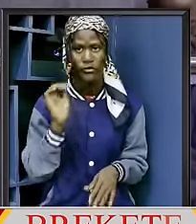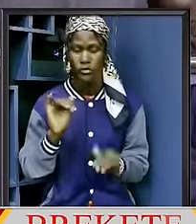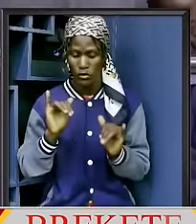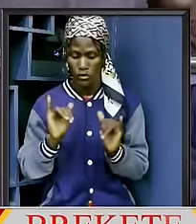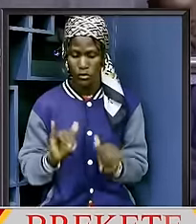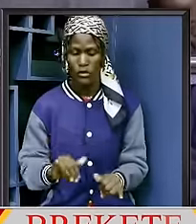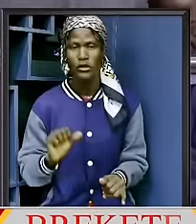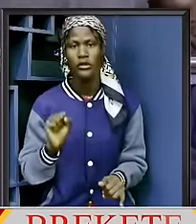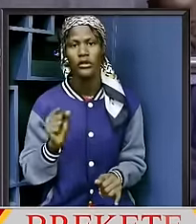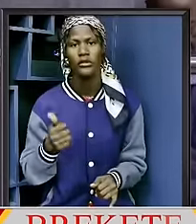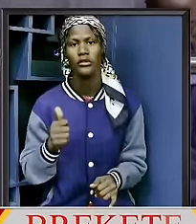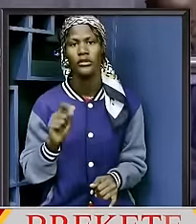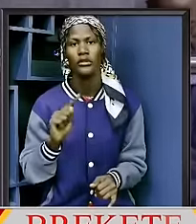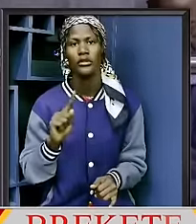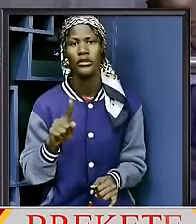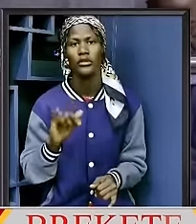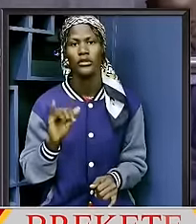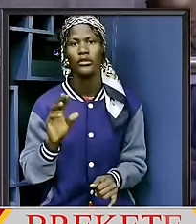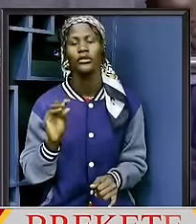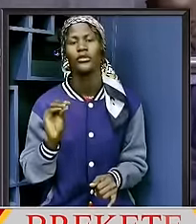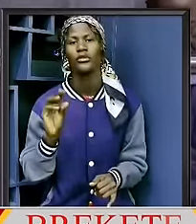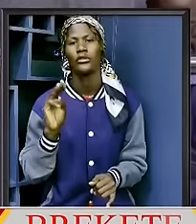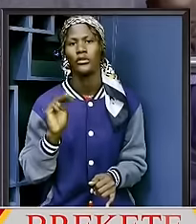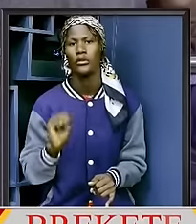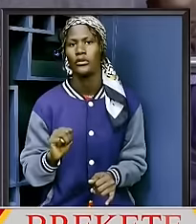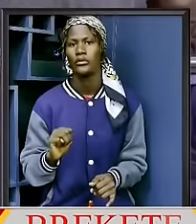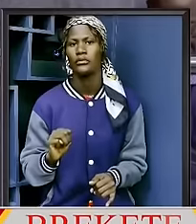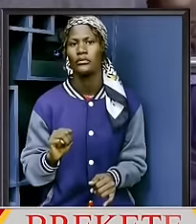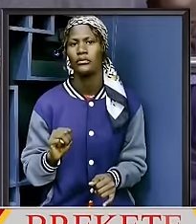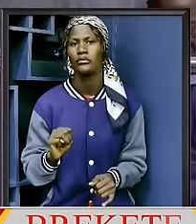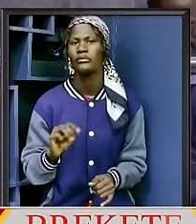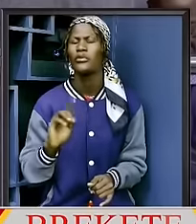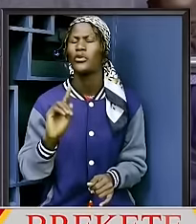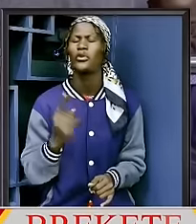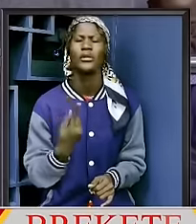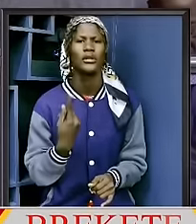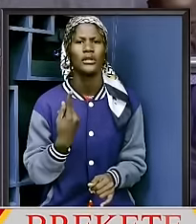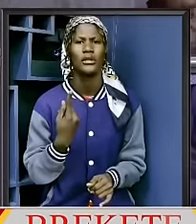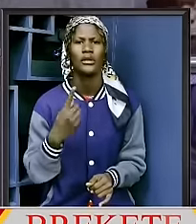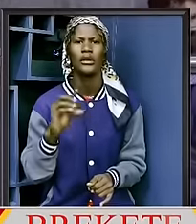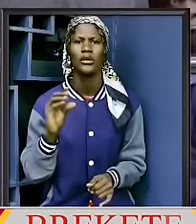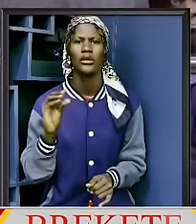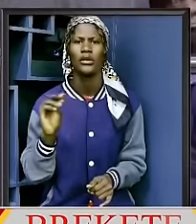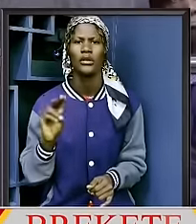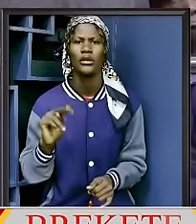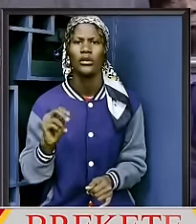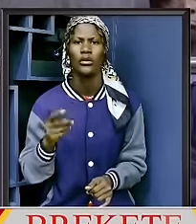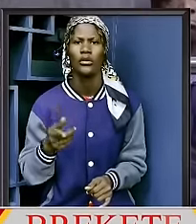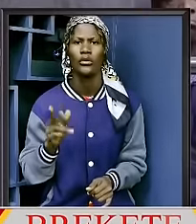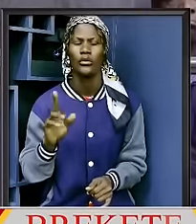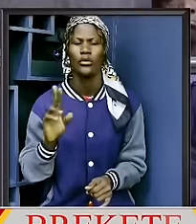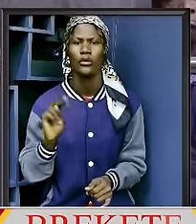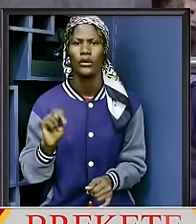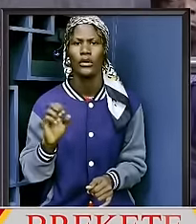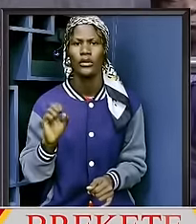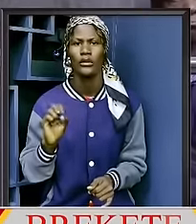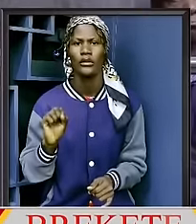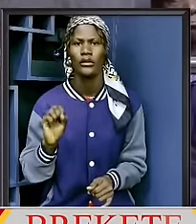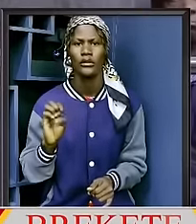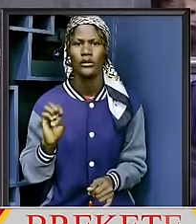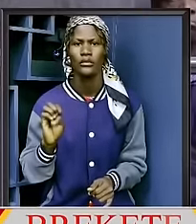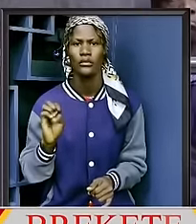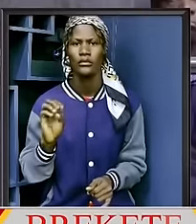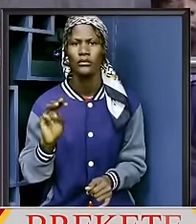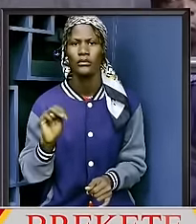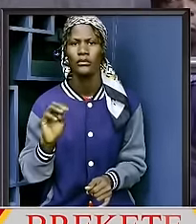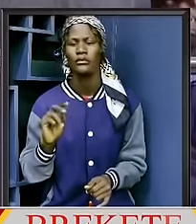stadium, every place that have customer, except Agwan Cement. The people that was running the first time, I could not